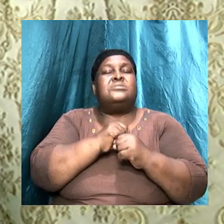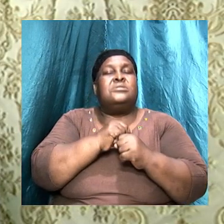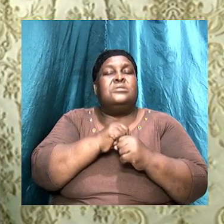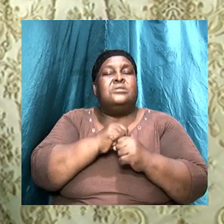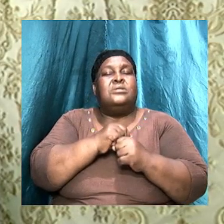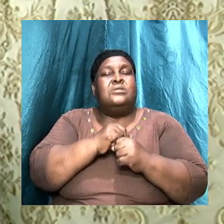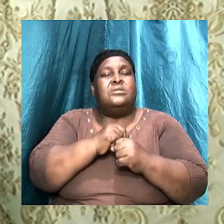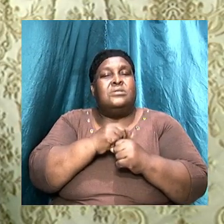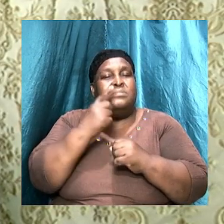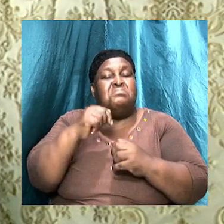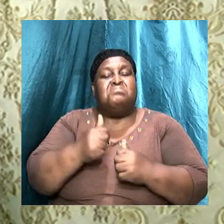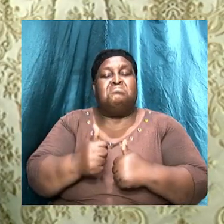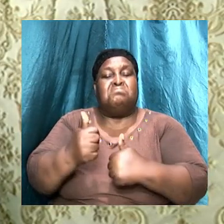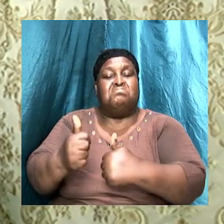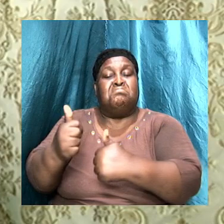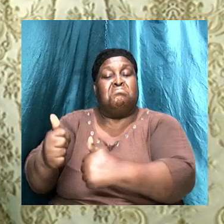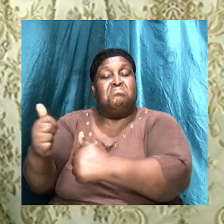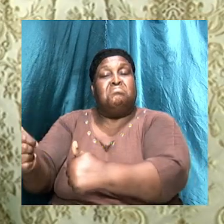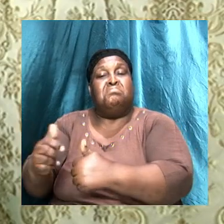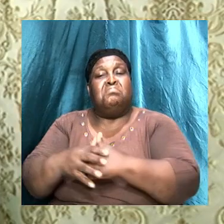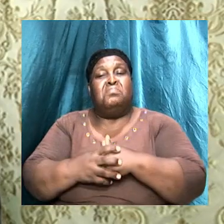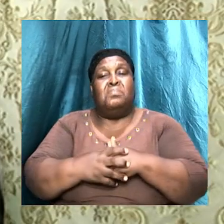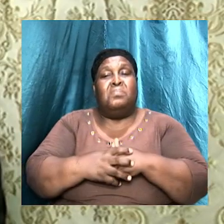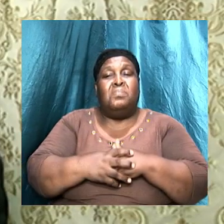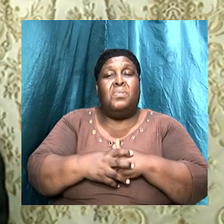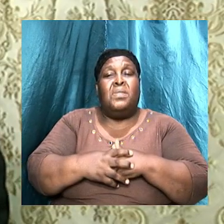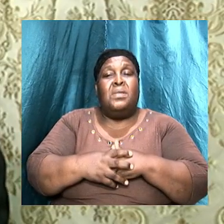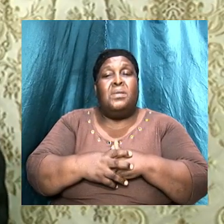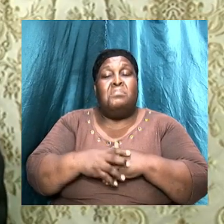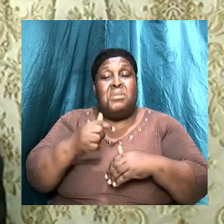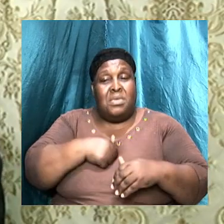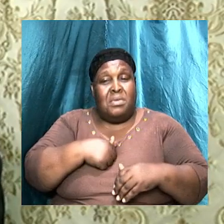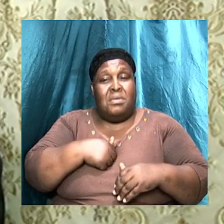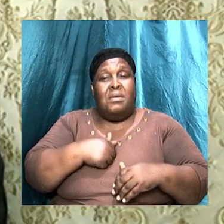for the apostles well I am an apostle